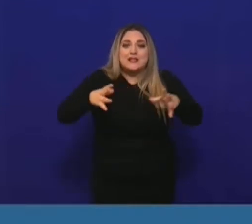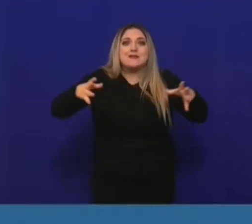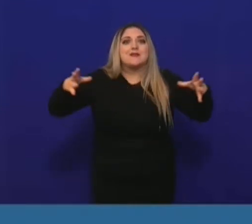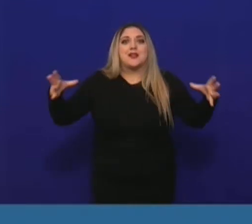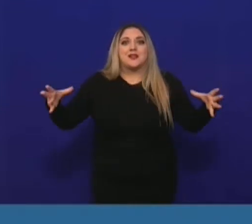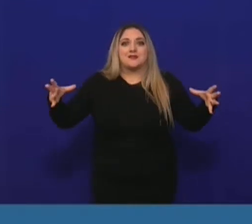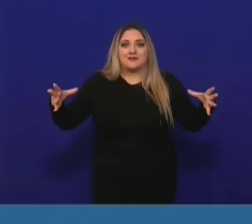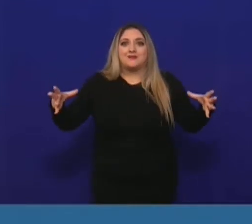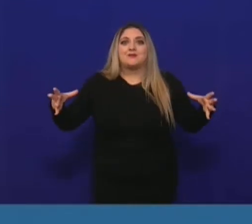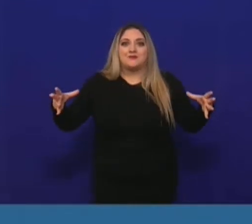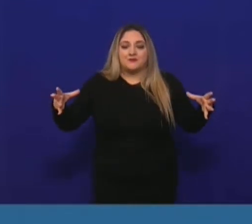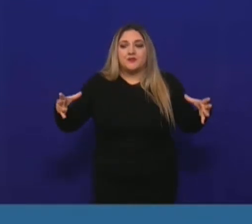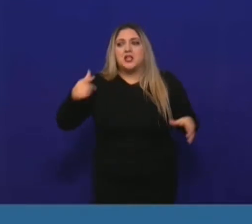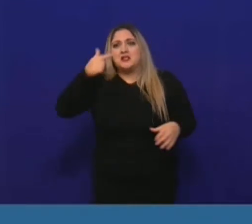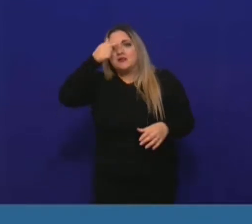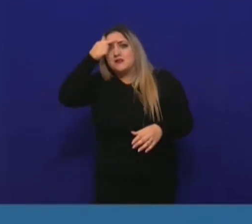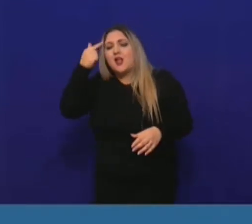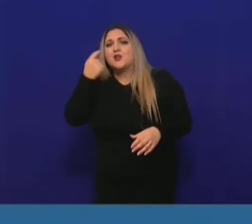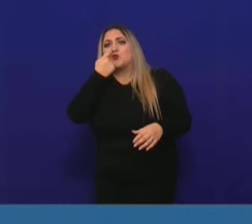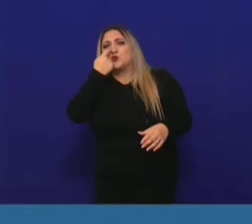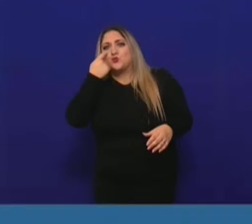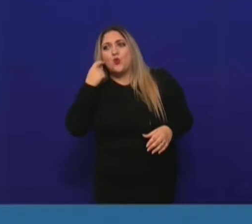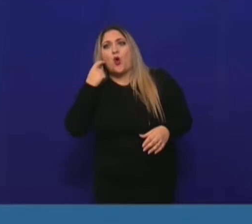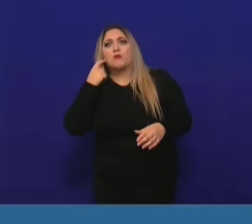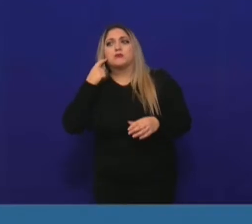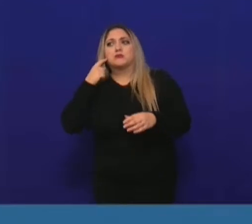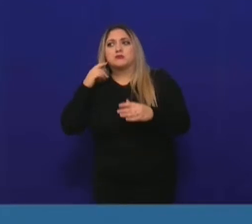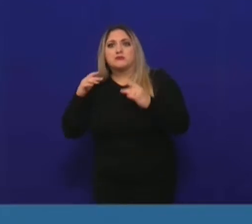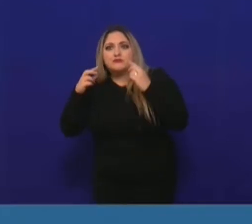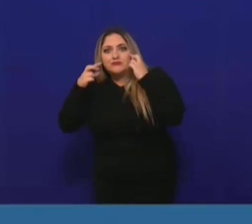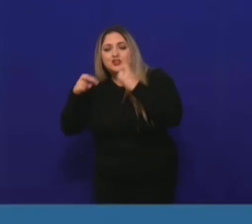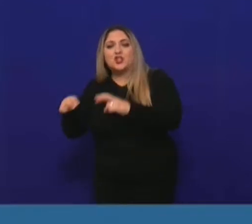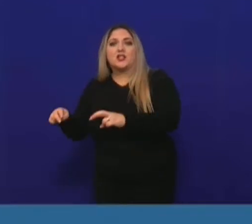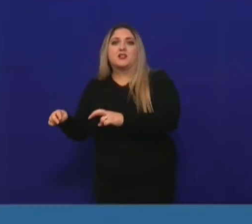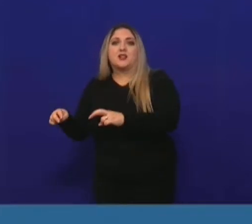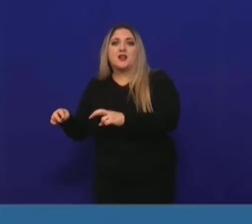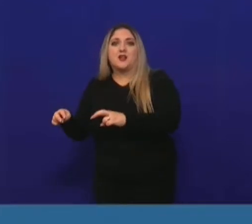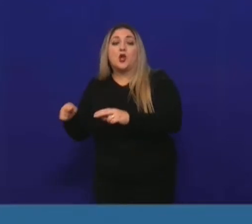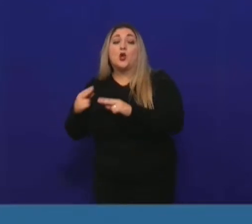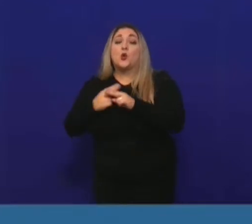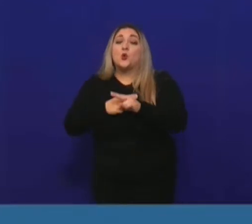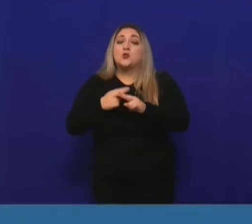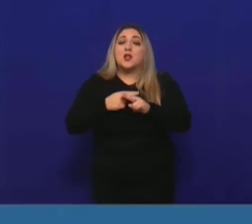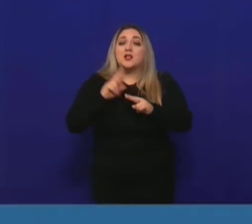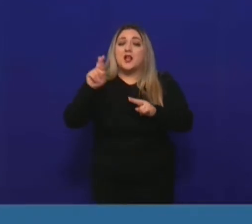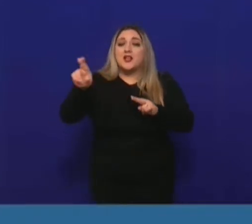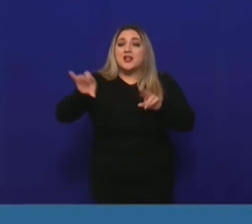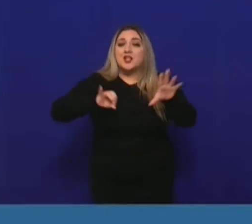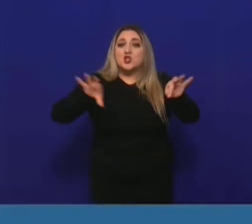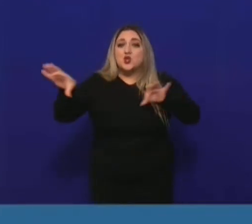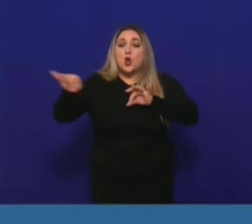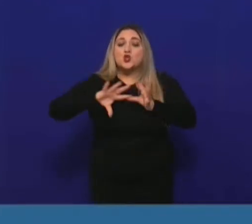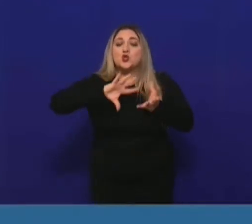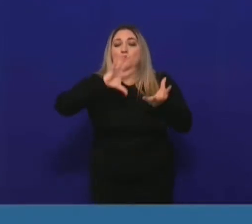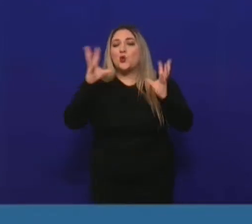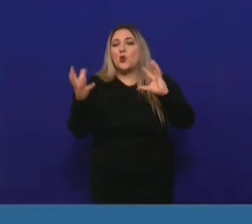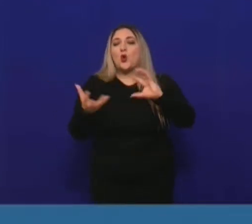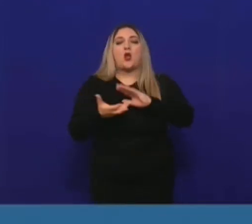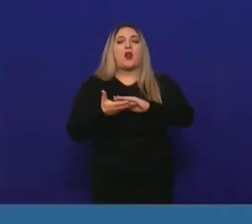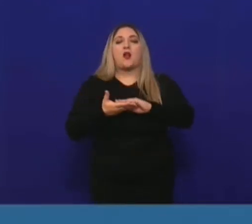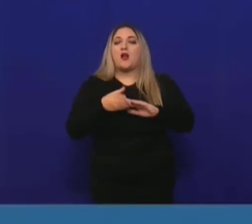tagħmel swabbing, contact tracing, etc. U użajna r-risorsi kollha li għandna li huma nies li